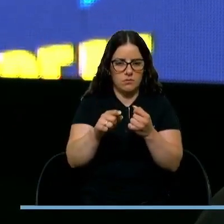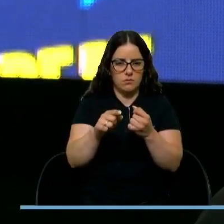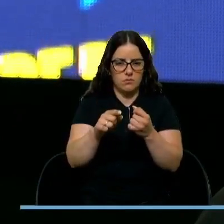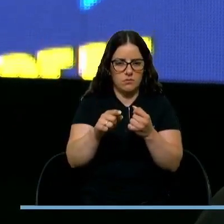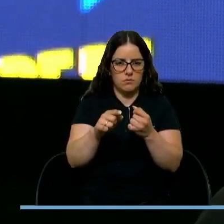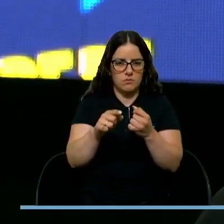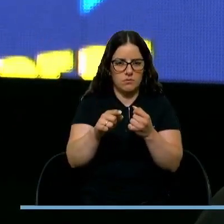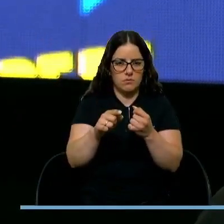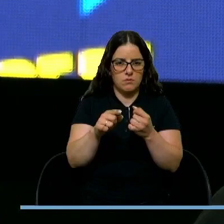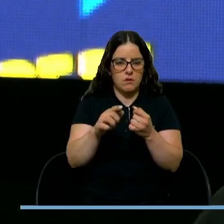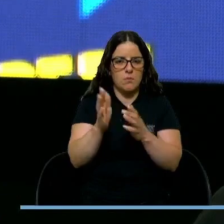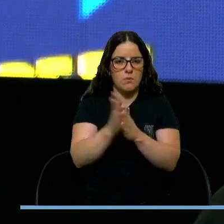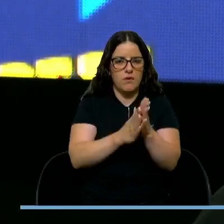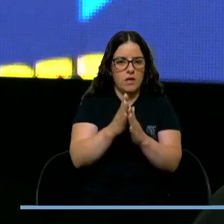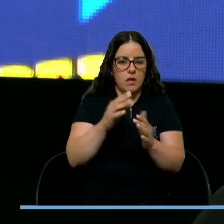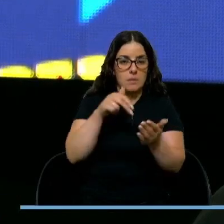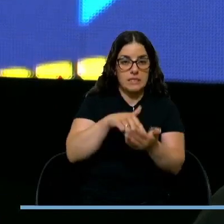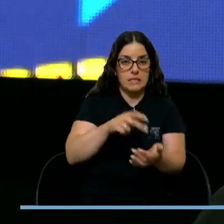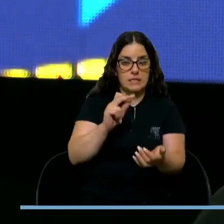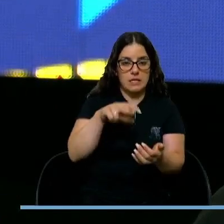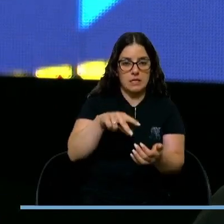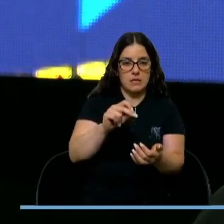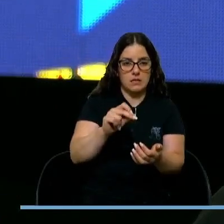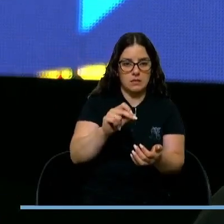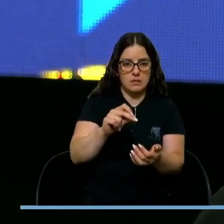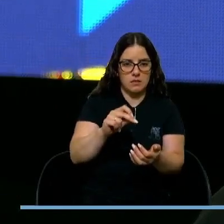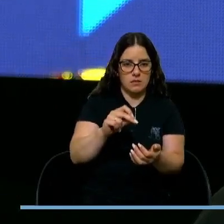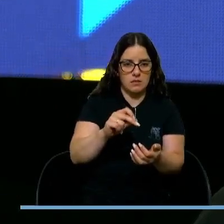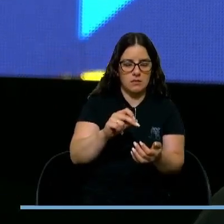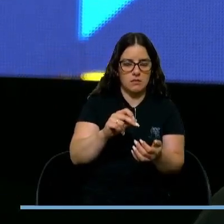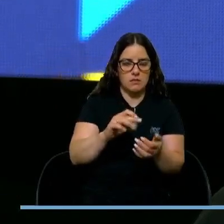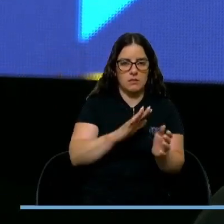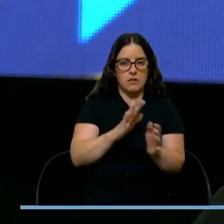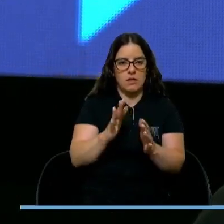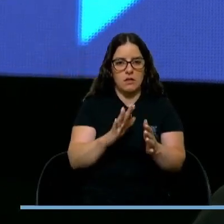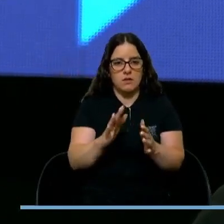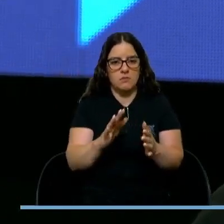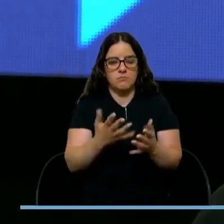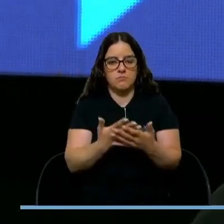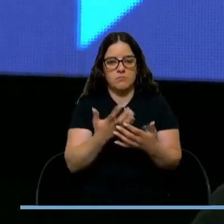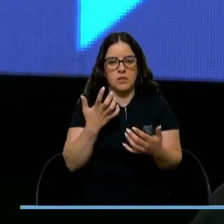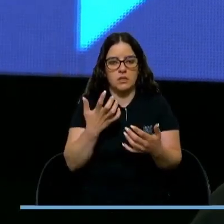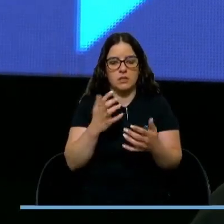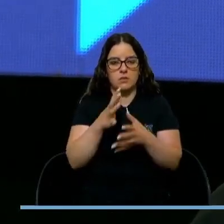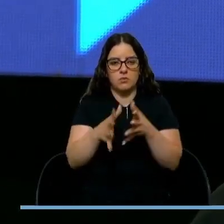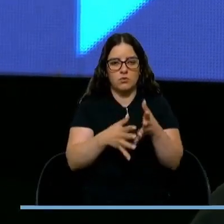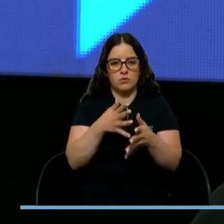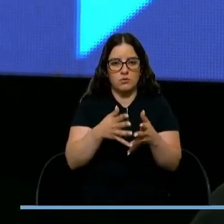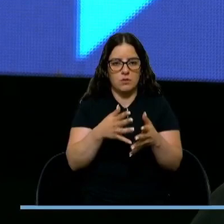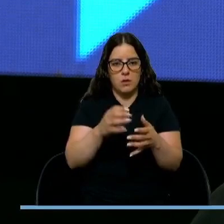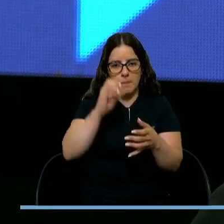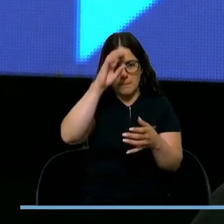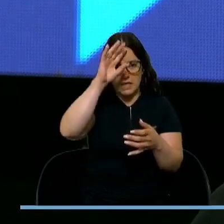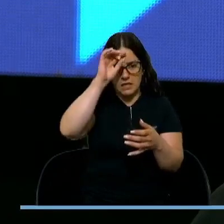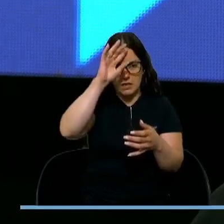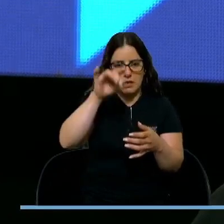advantage of ANA's presence in this panel. Let me emphasize the mining industry. The mining industry,